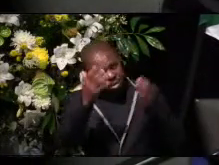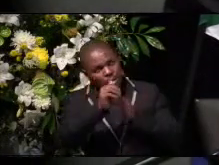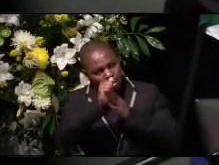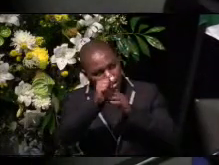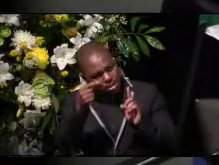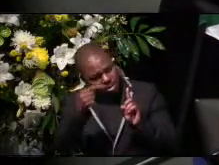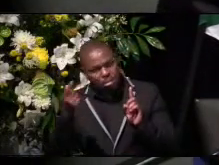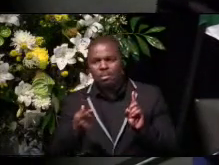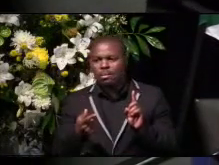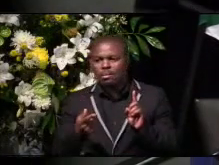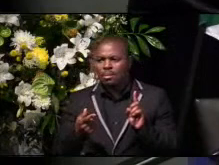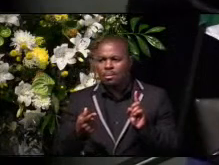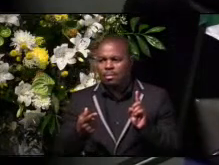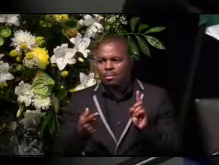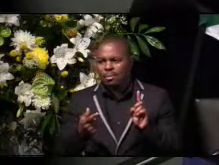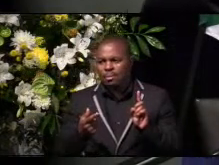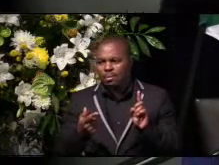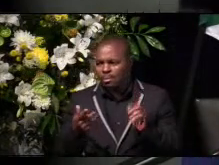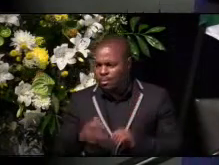world